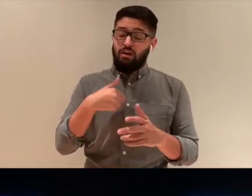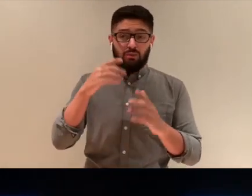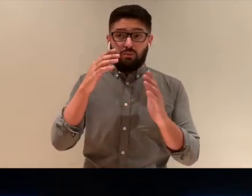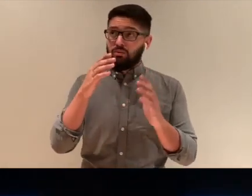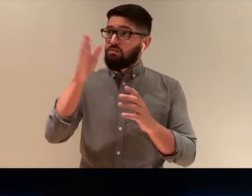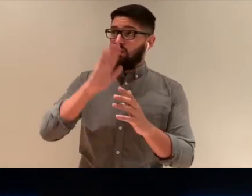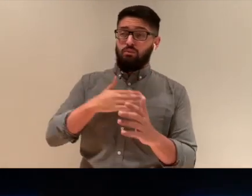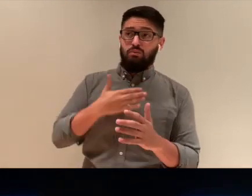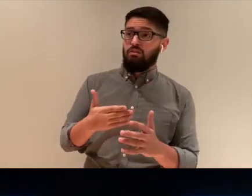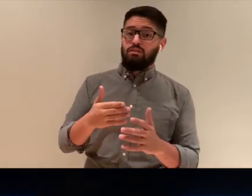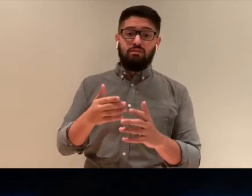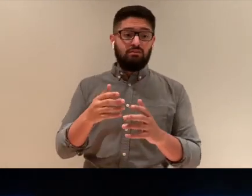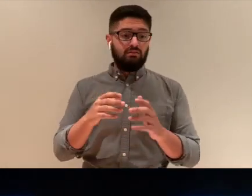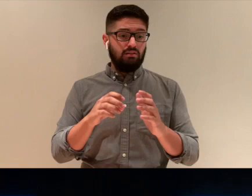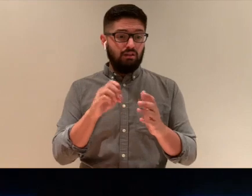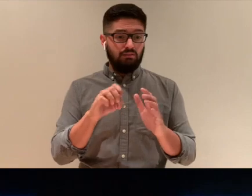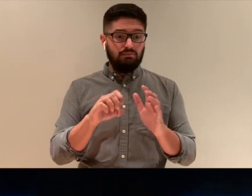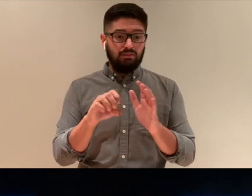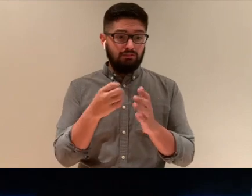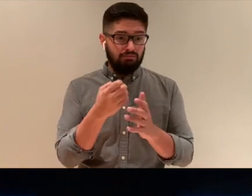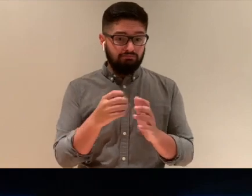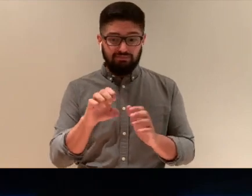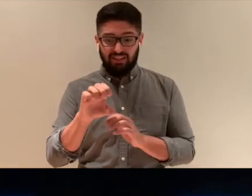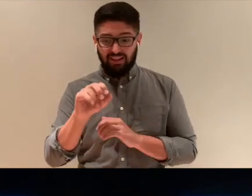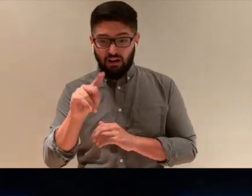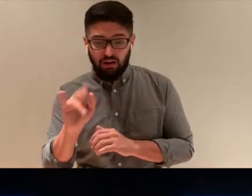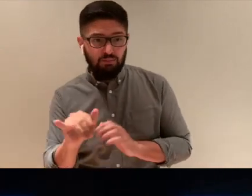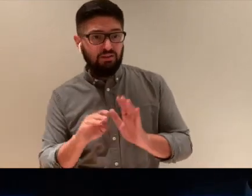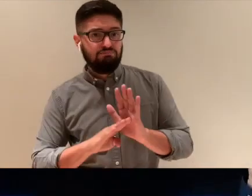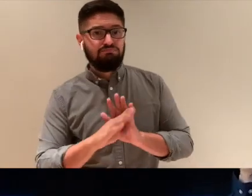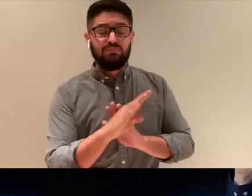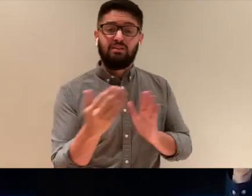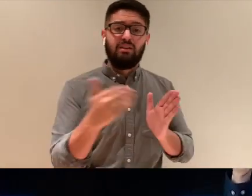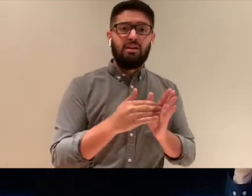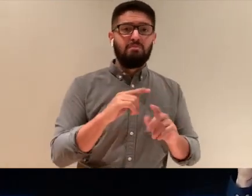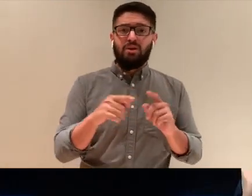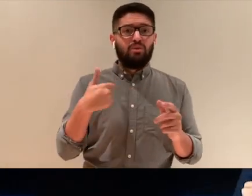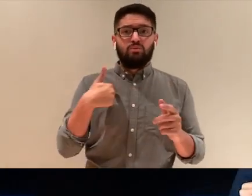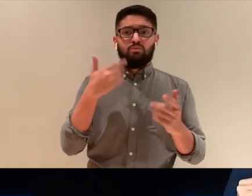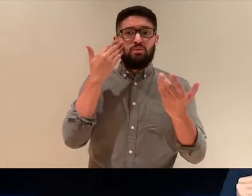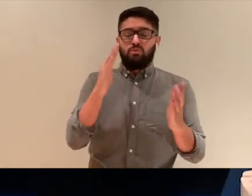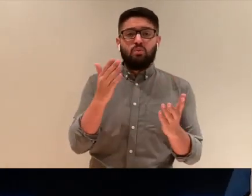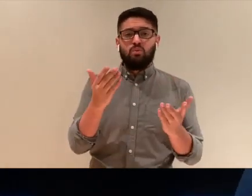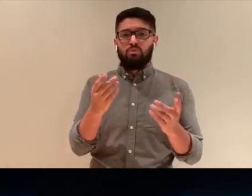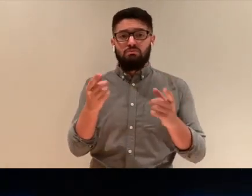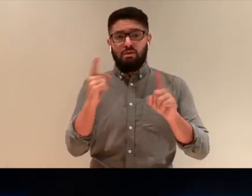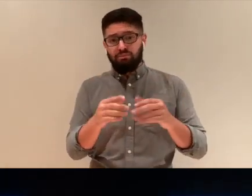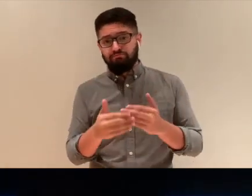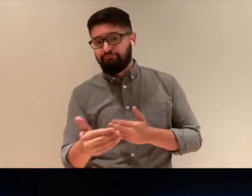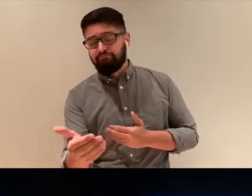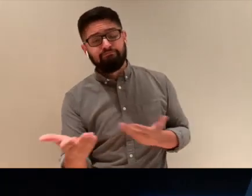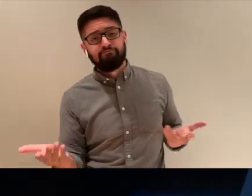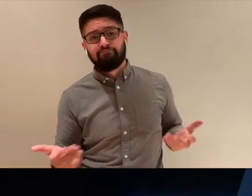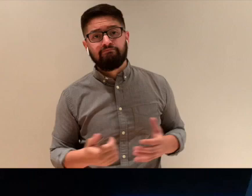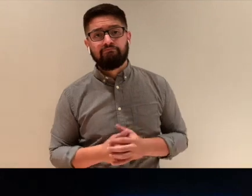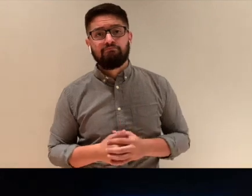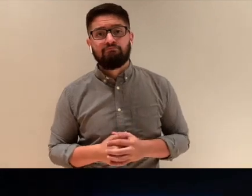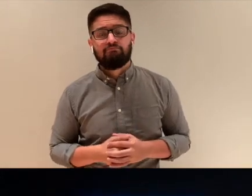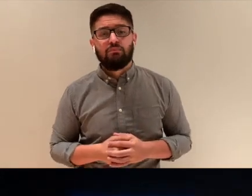God willing, listen, the economy picks back up just as it's been, but we just don't know where it's going. And